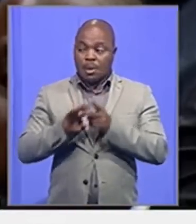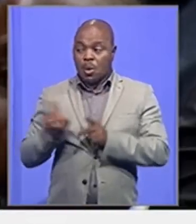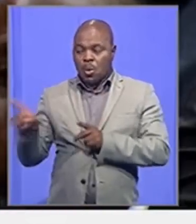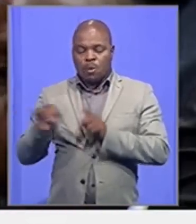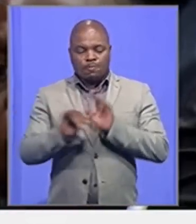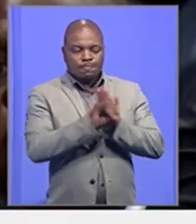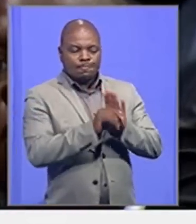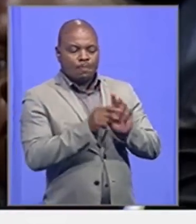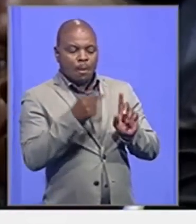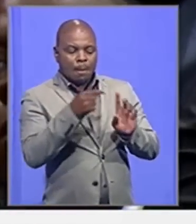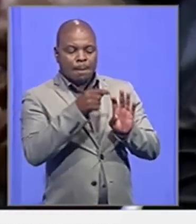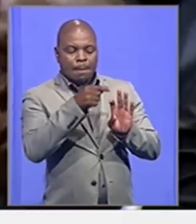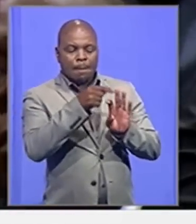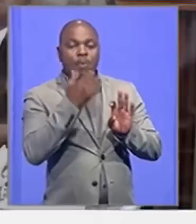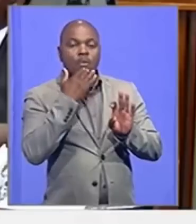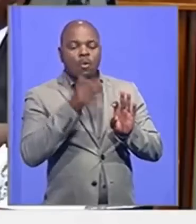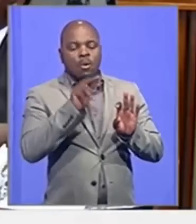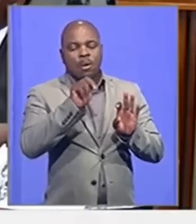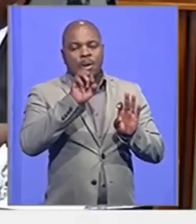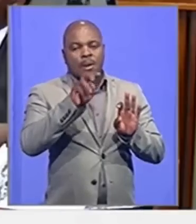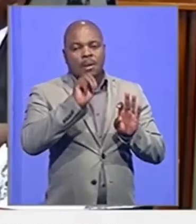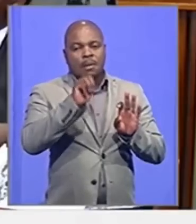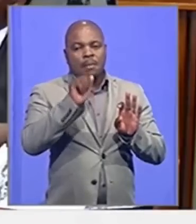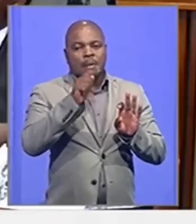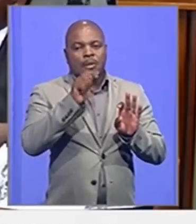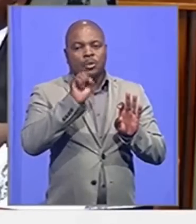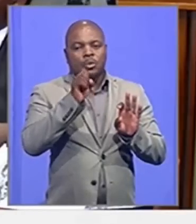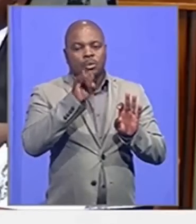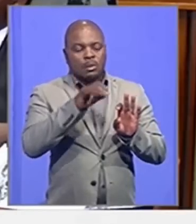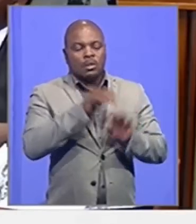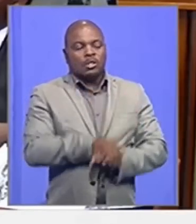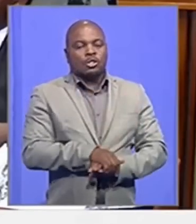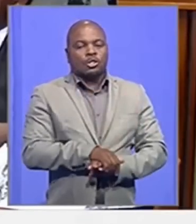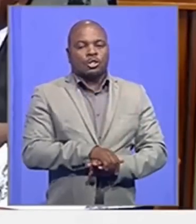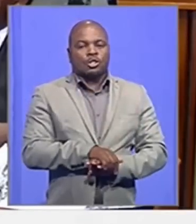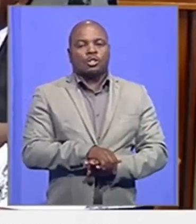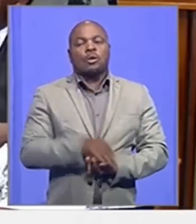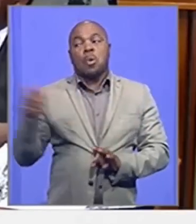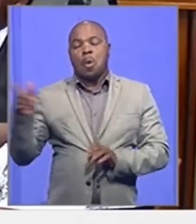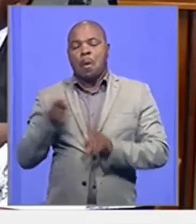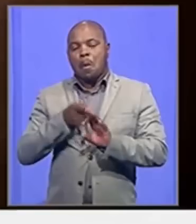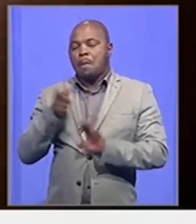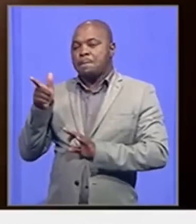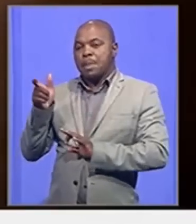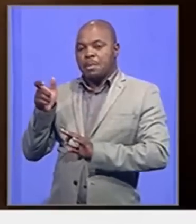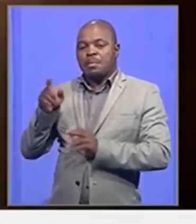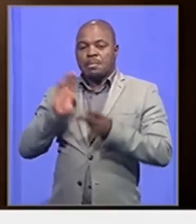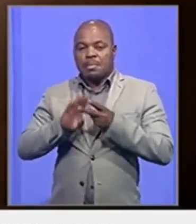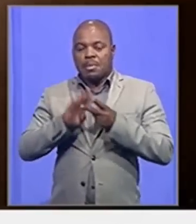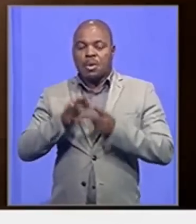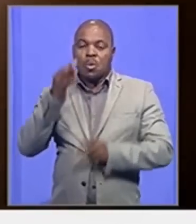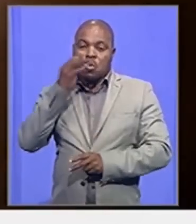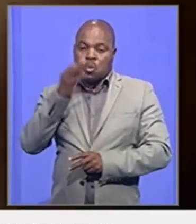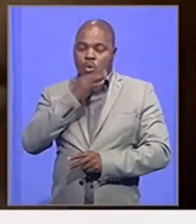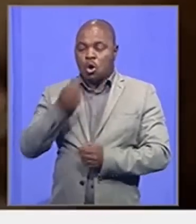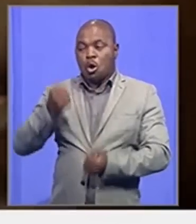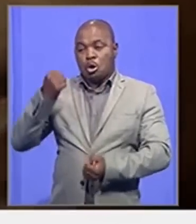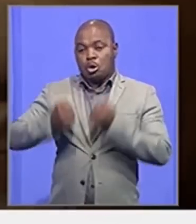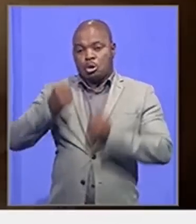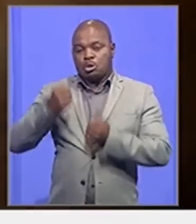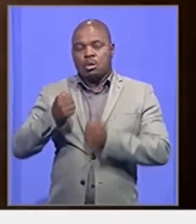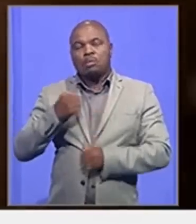mongwe wa balatofatswa Shumani Nemadozi jaaka mongwe wa bao ba mo thuntitseng. Le fa go le jalo o boleletse kgotlatshekelo gore ga a bona